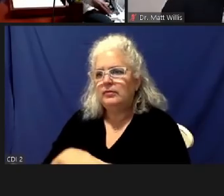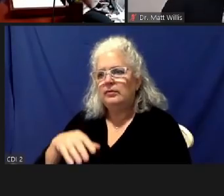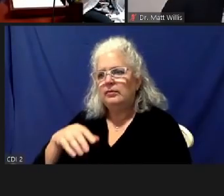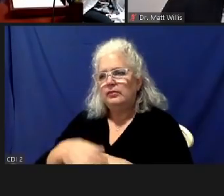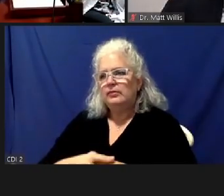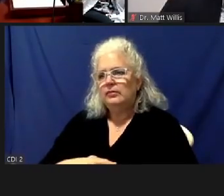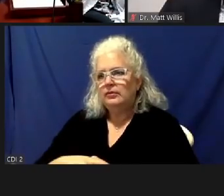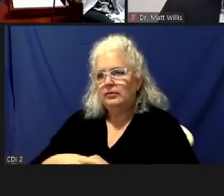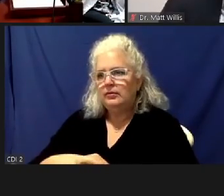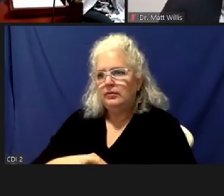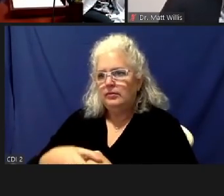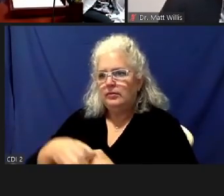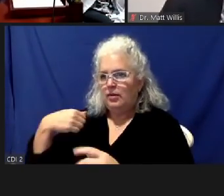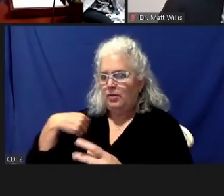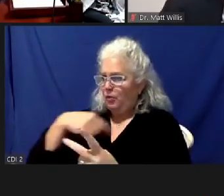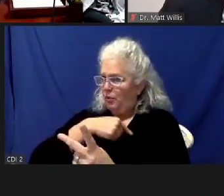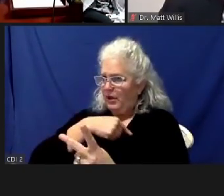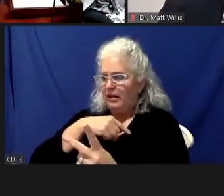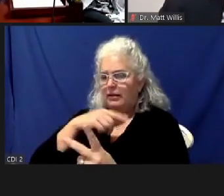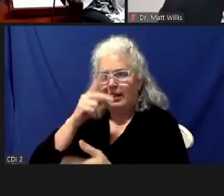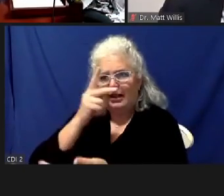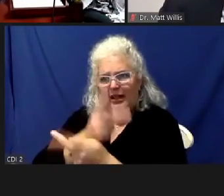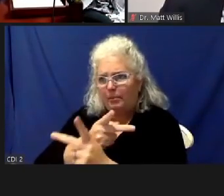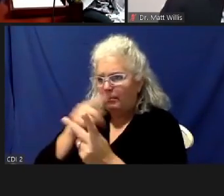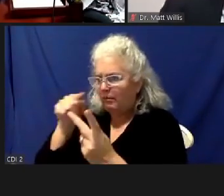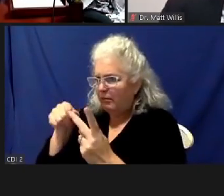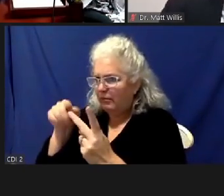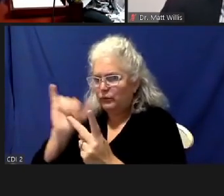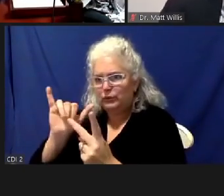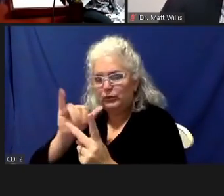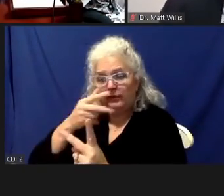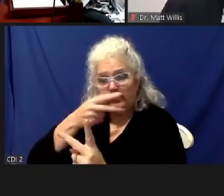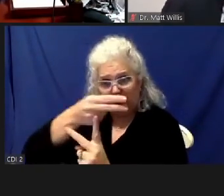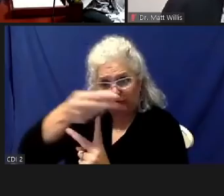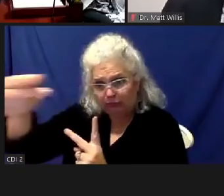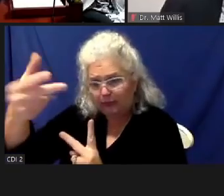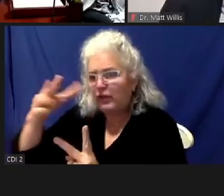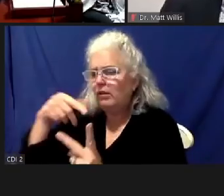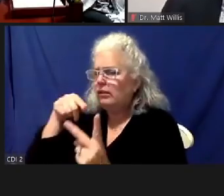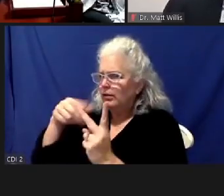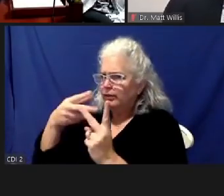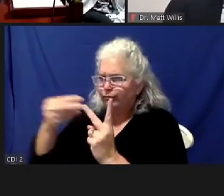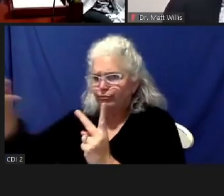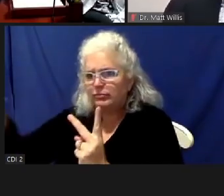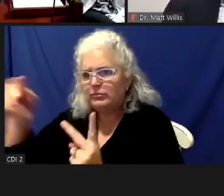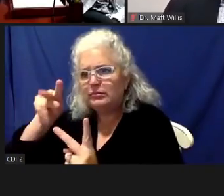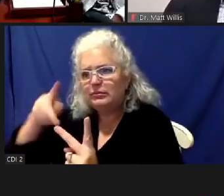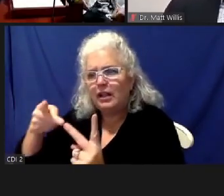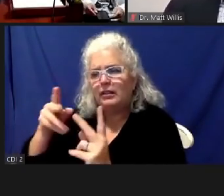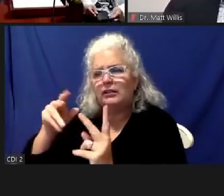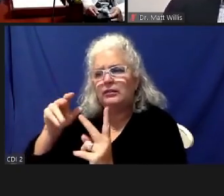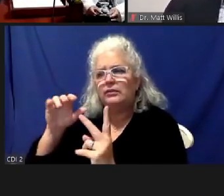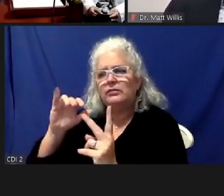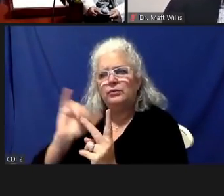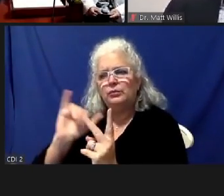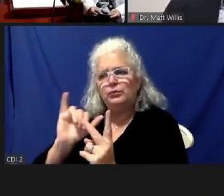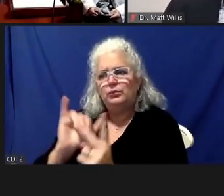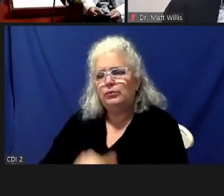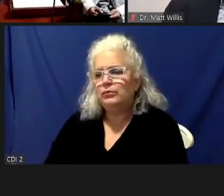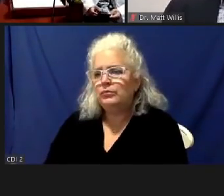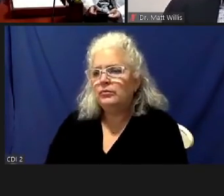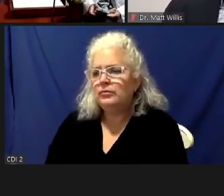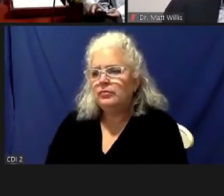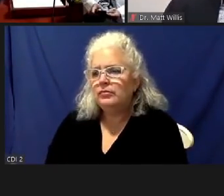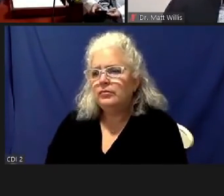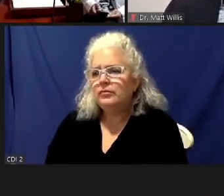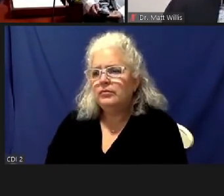there. A scientific advisory committee essentially, met, convened, discussed it, and ultimately said, you know